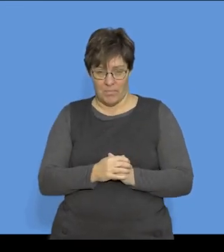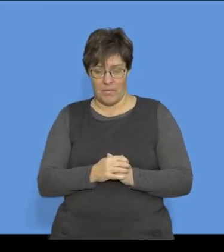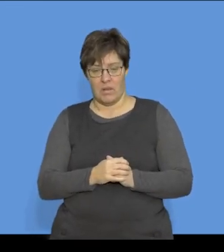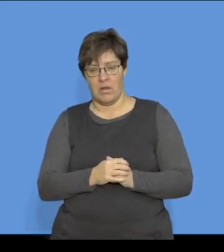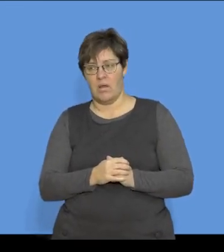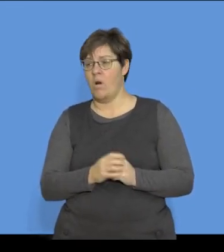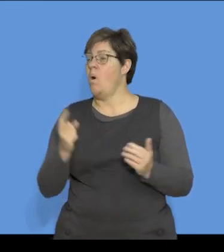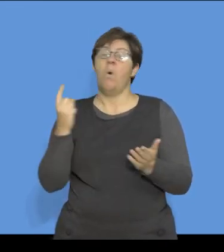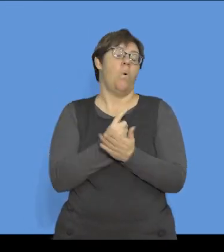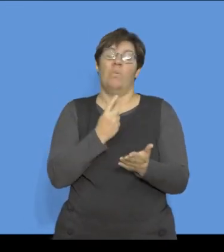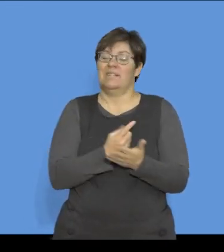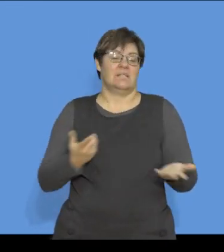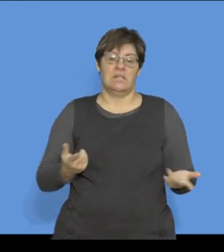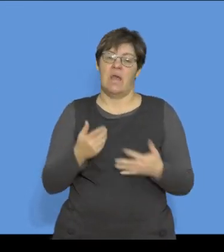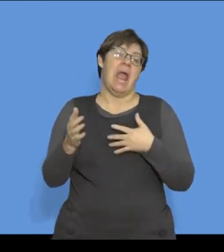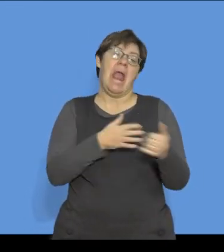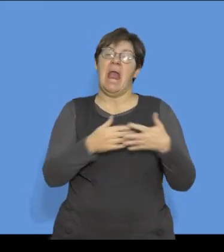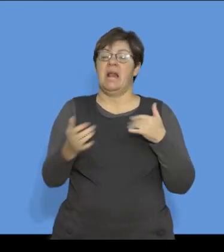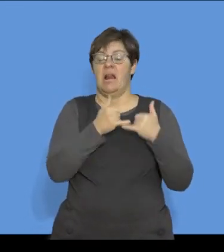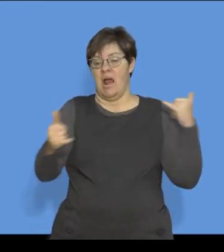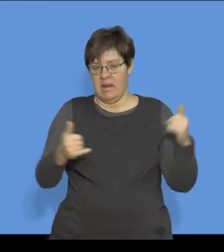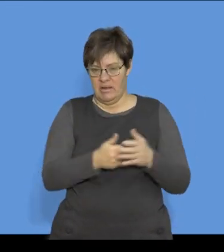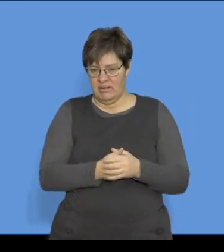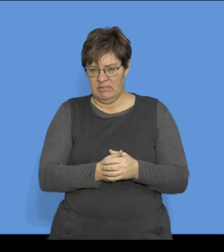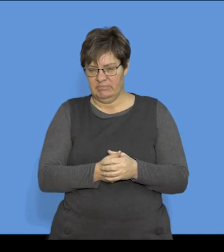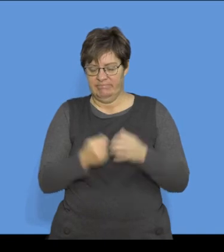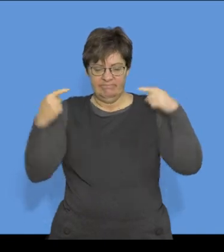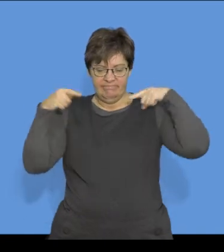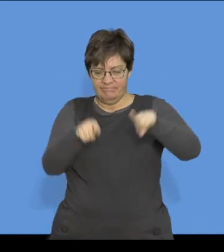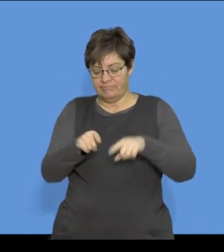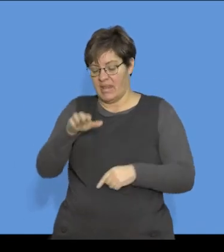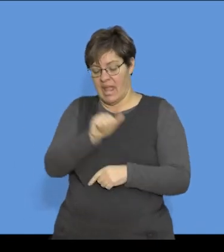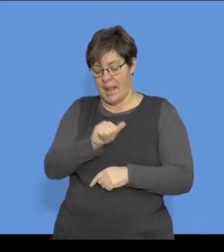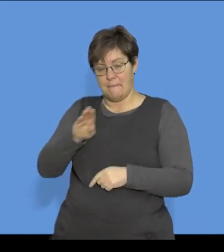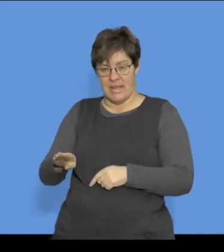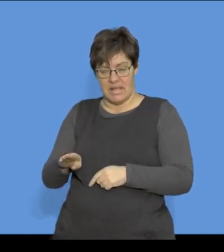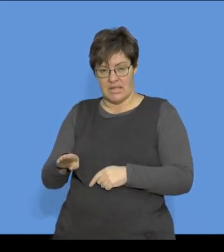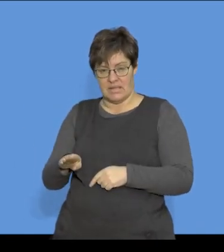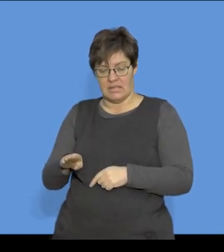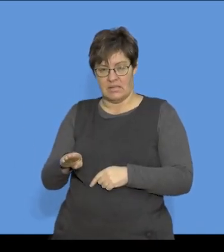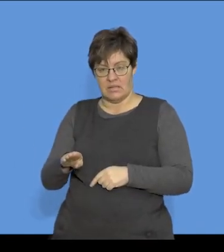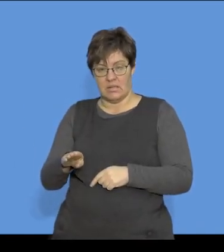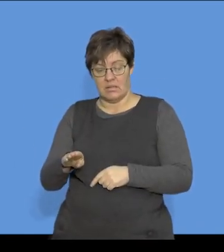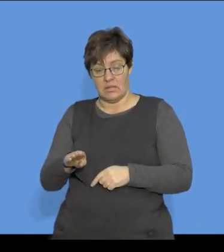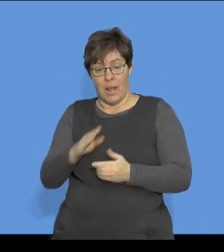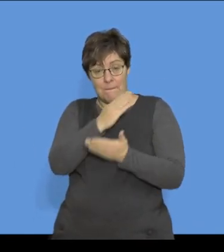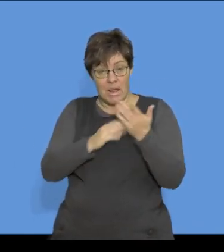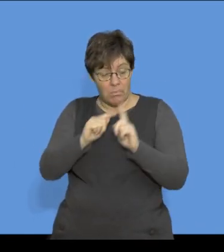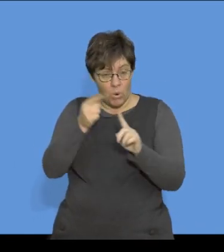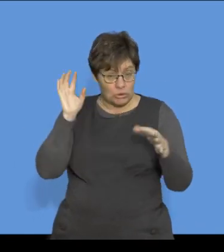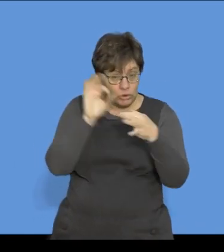always the case that any line drawn parallel to AB joins the midpoint of